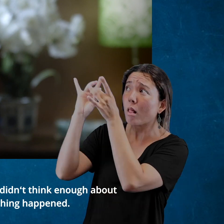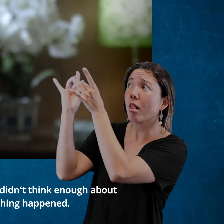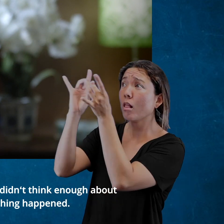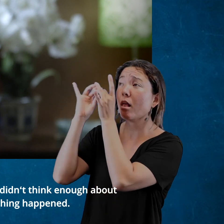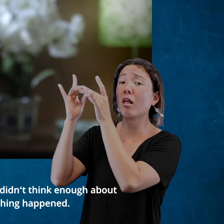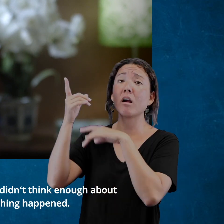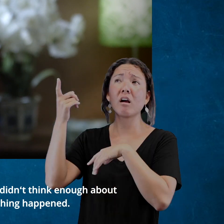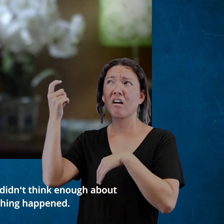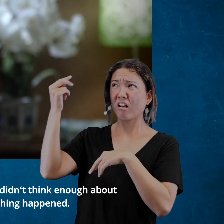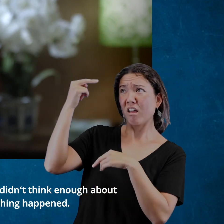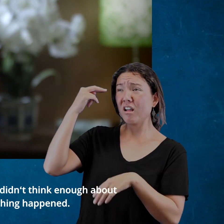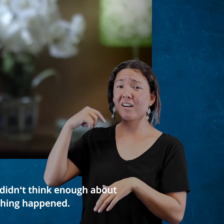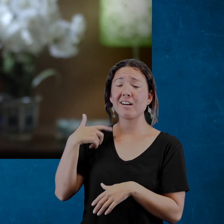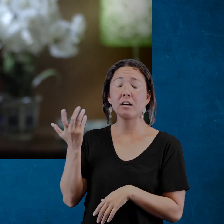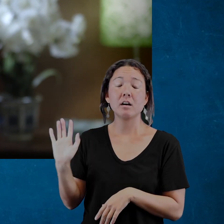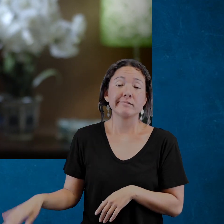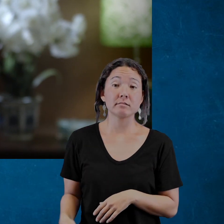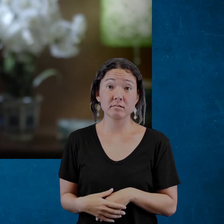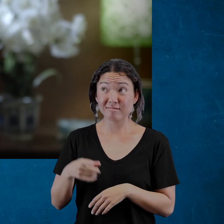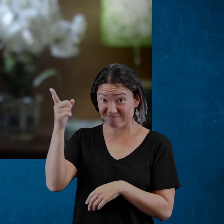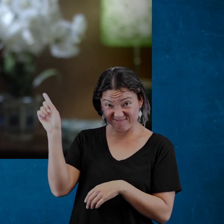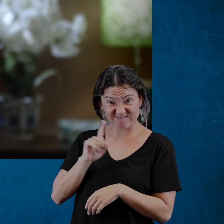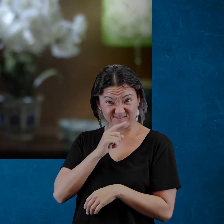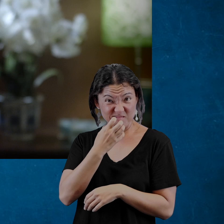about you when this thing happened.